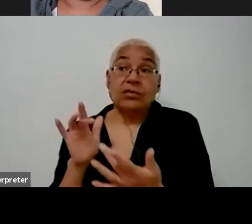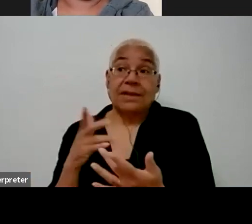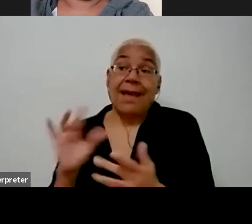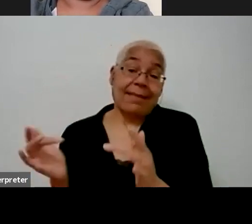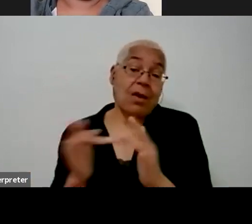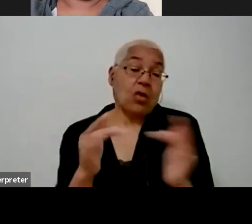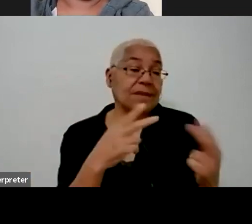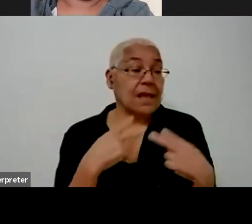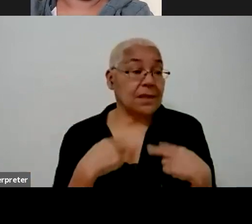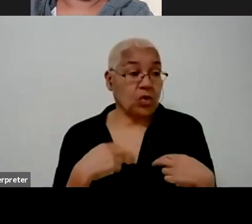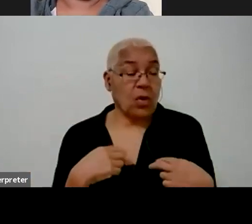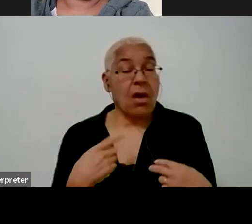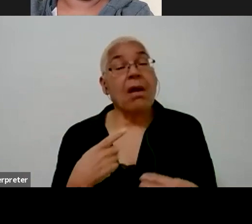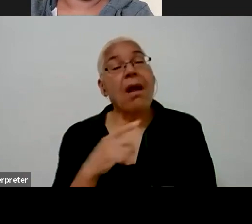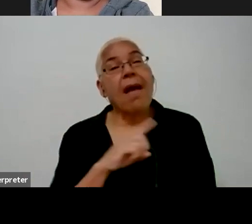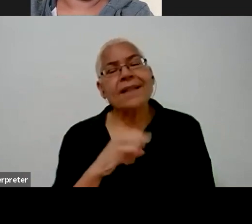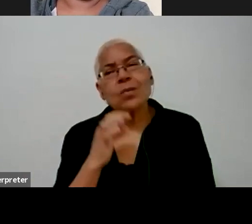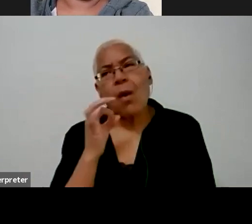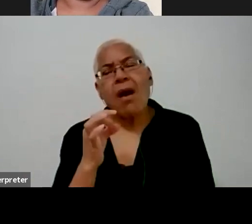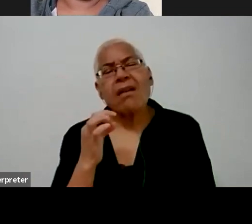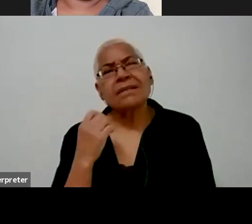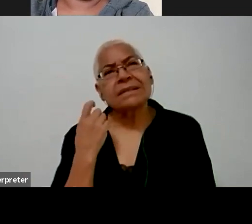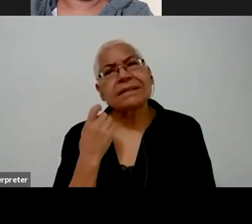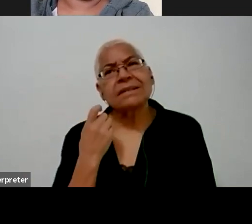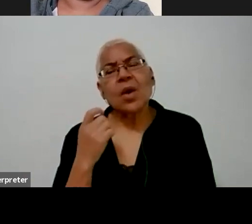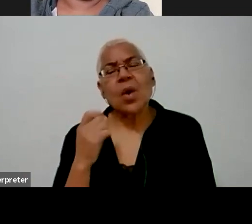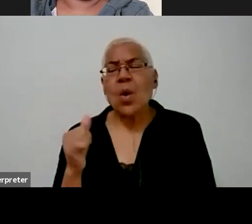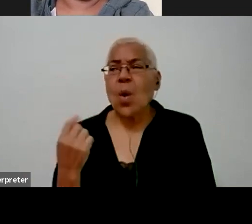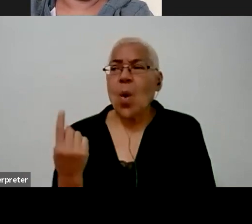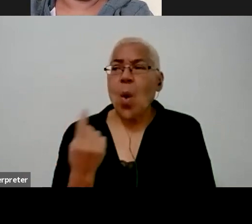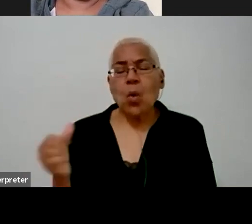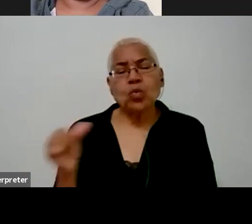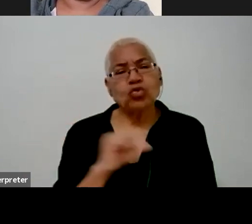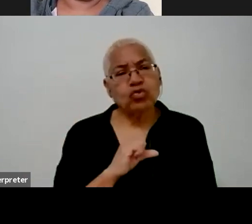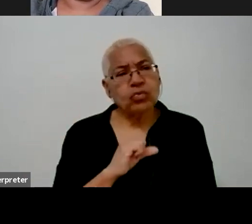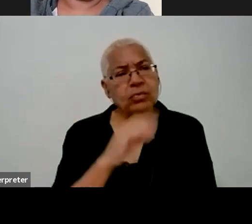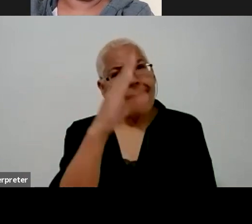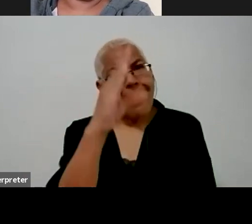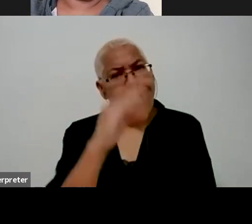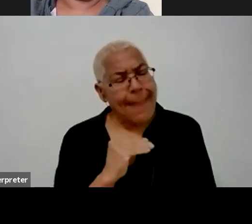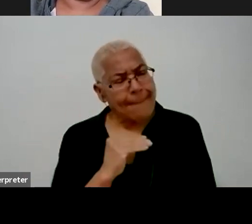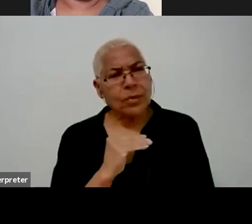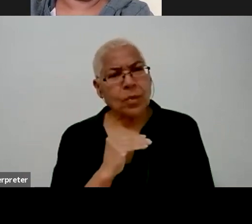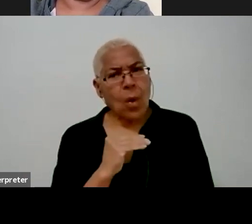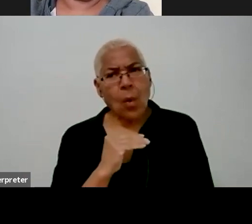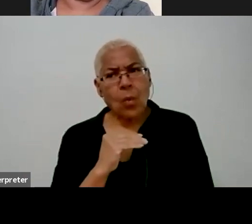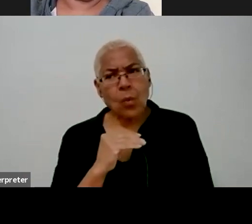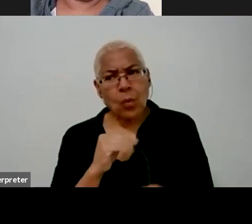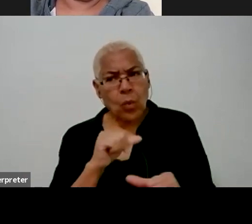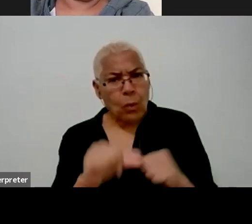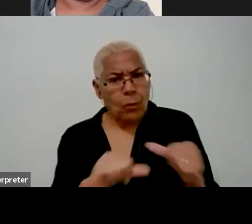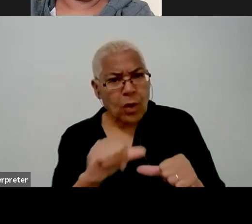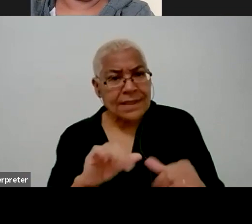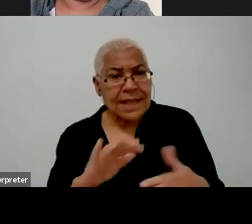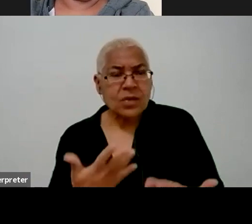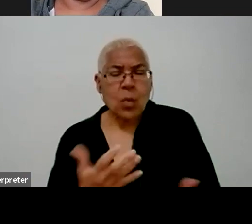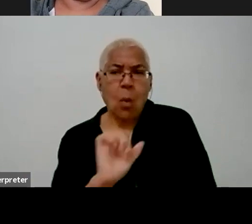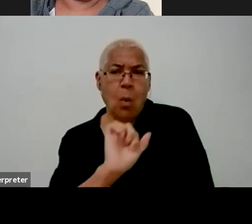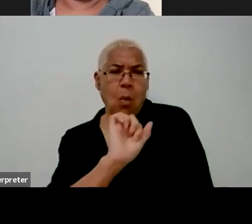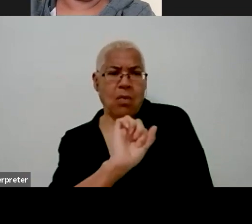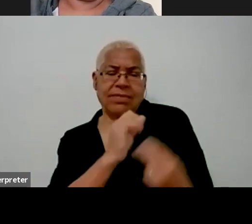interested if they should let me know what is happening, or it's not their responsibility, you know,